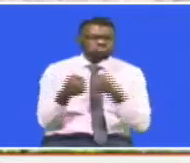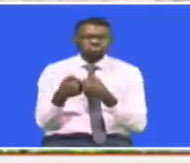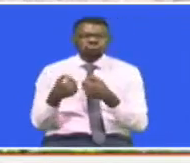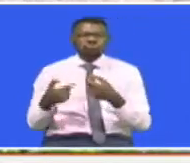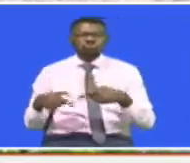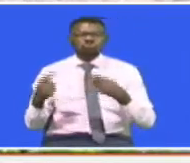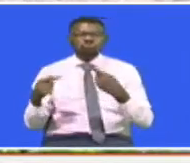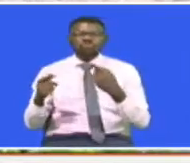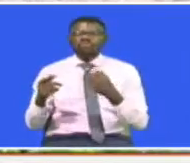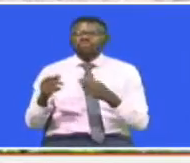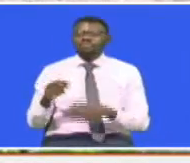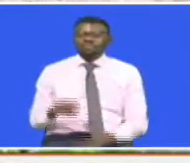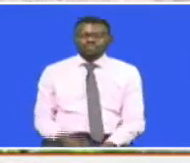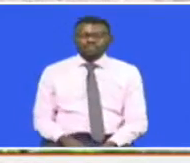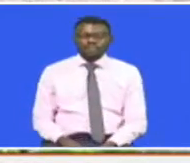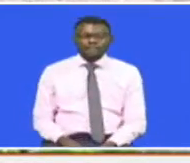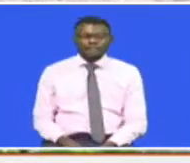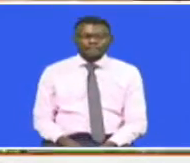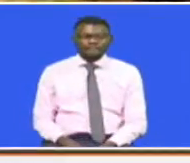Reporting for KTN News.